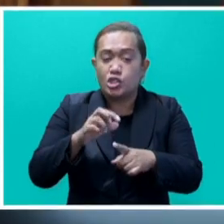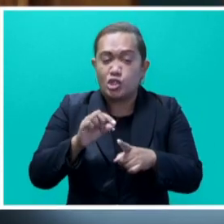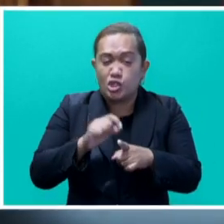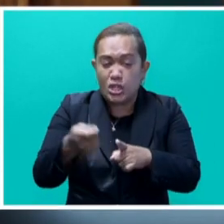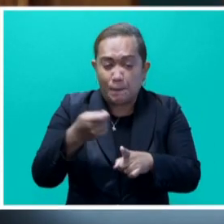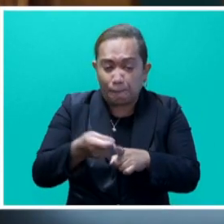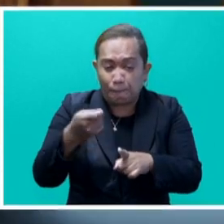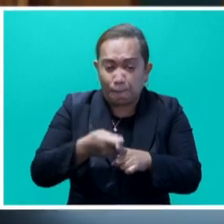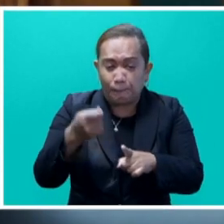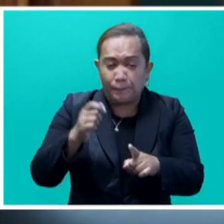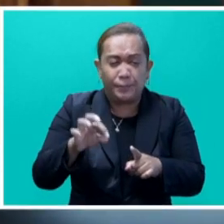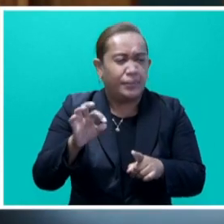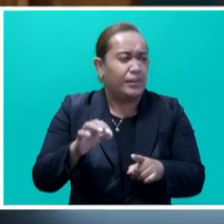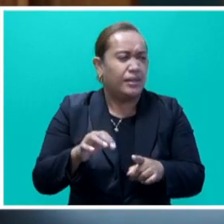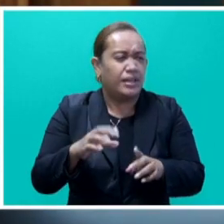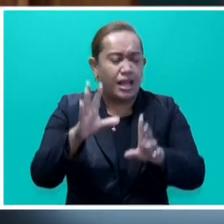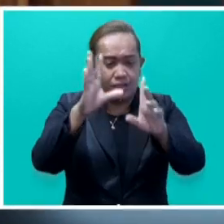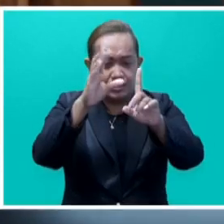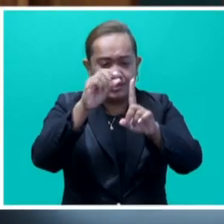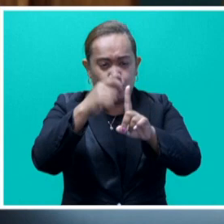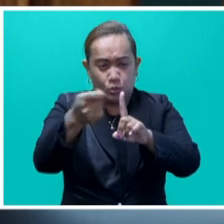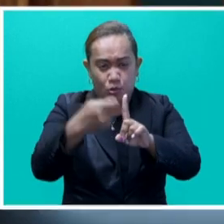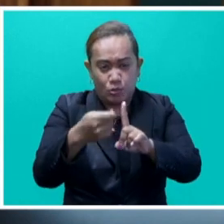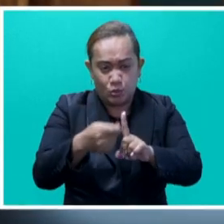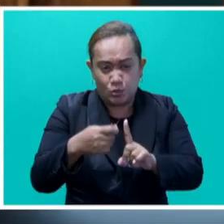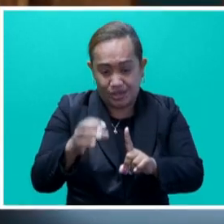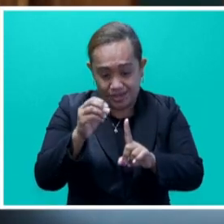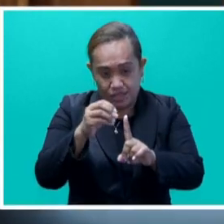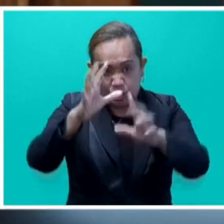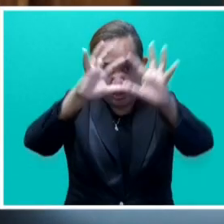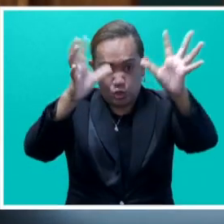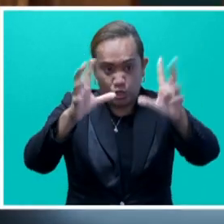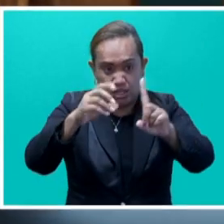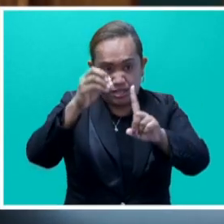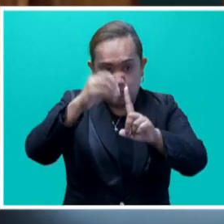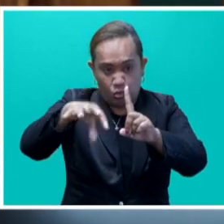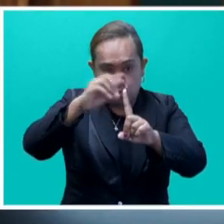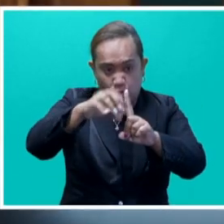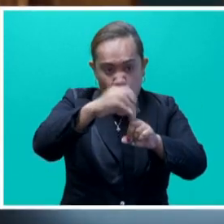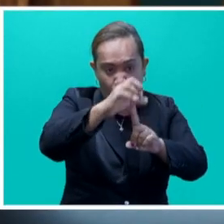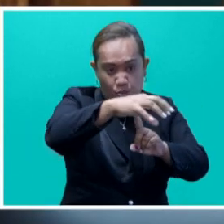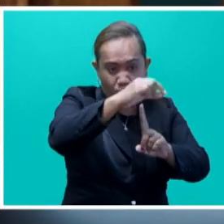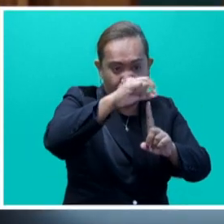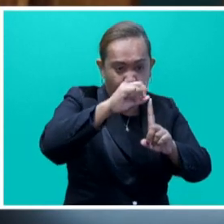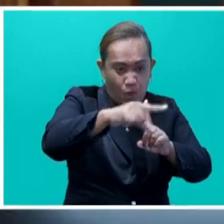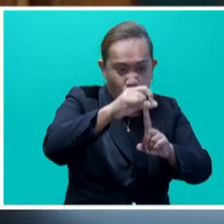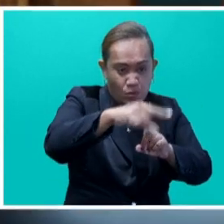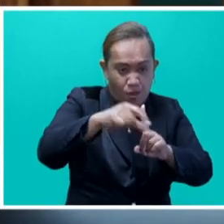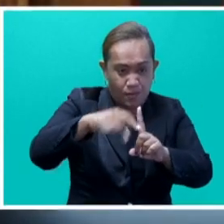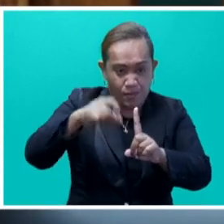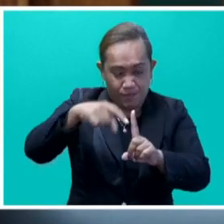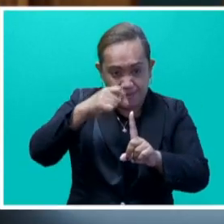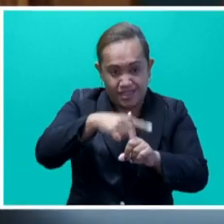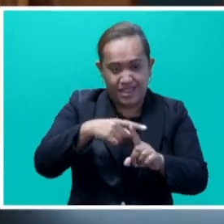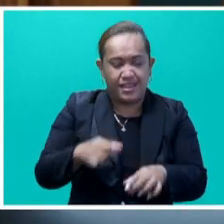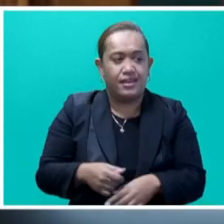value-added products. When a tree is harvested, the first cut from the bottom is a saw log,